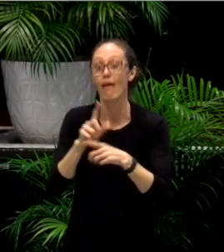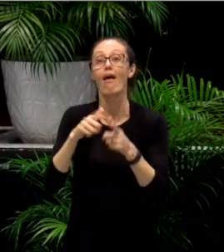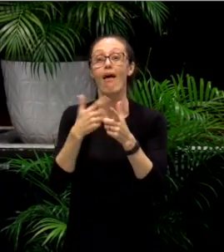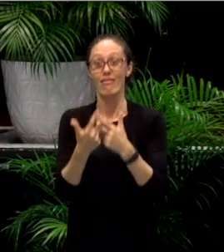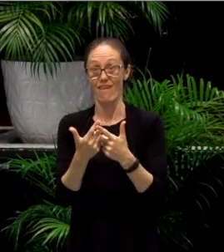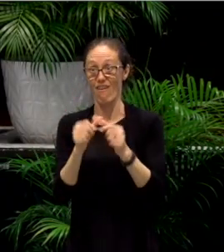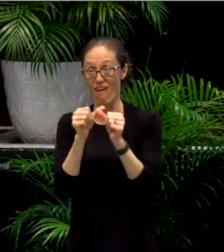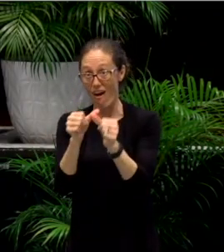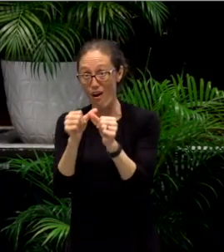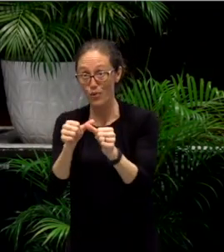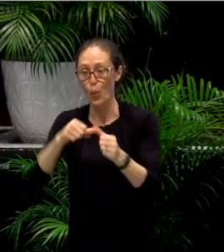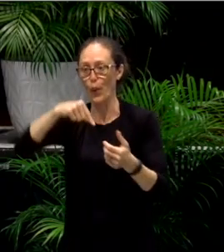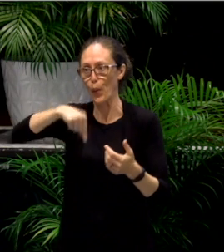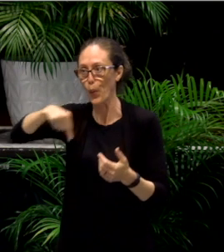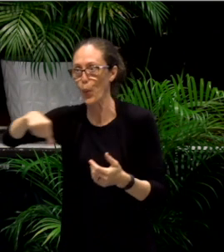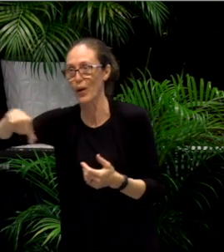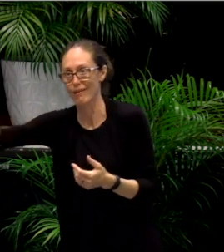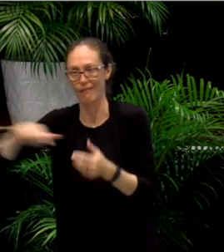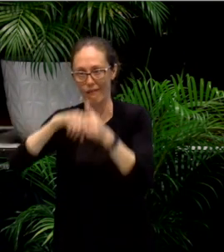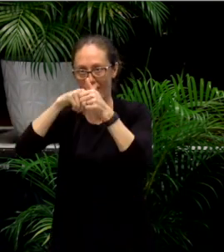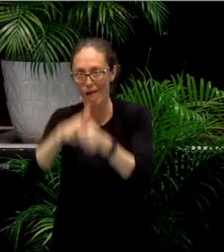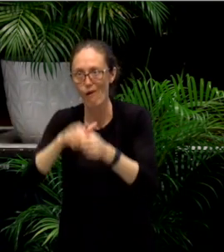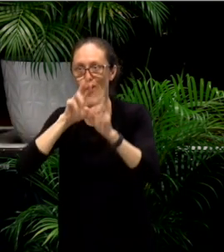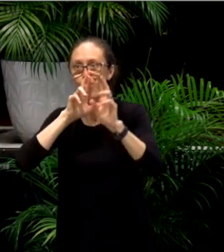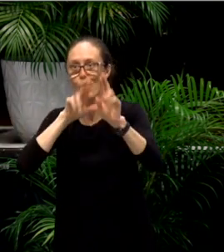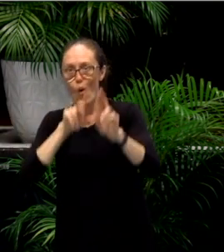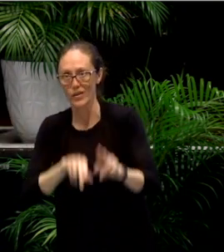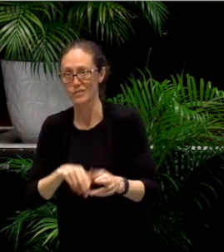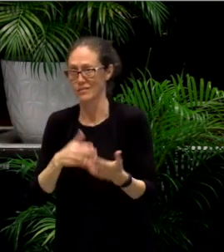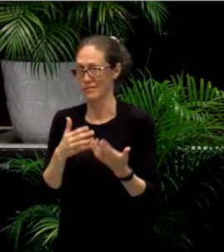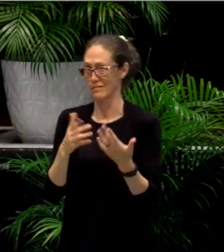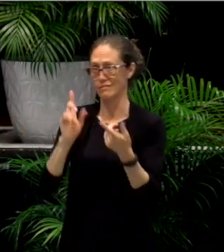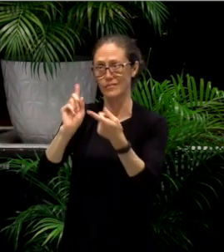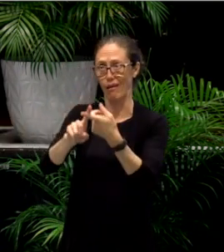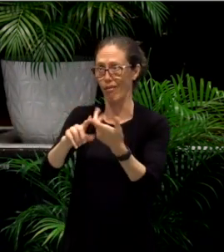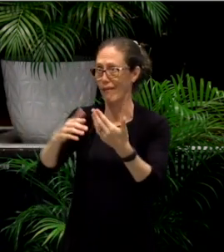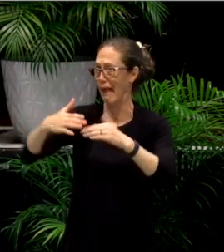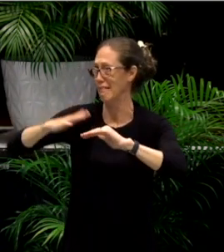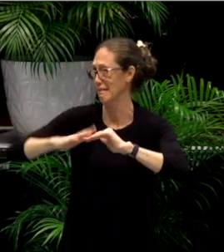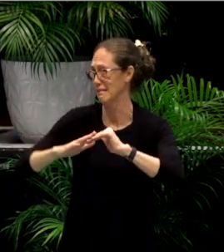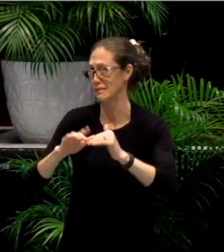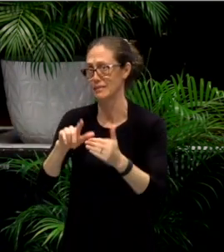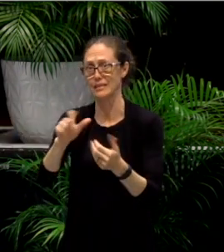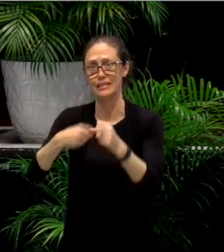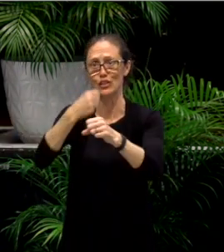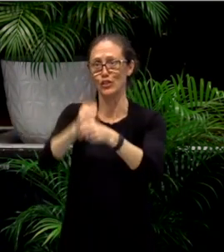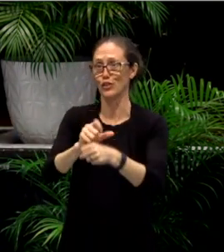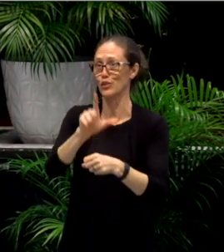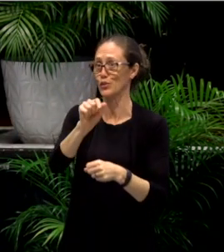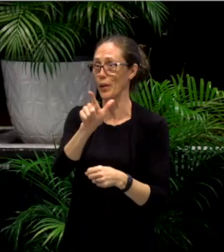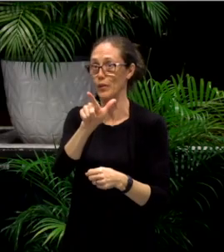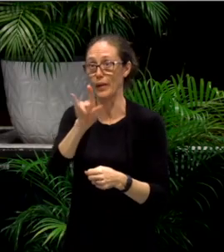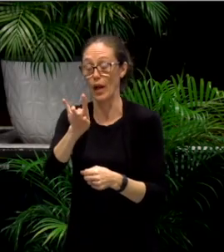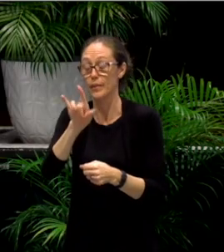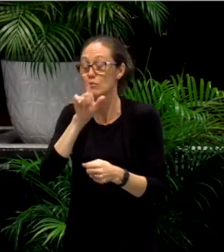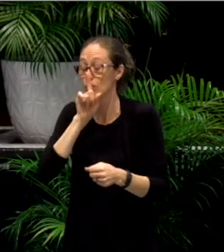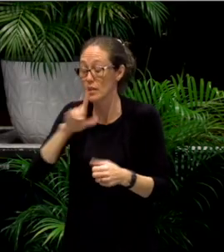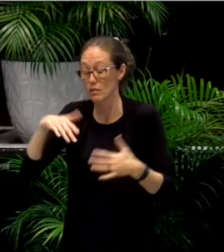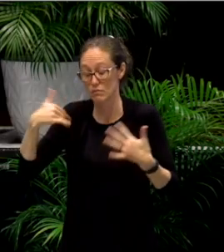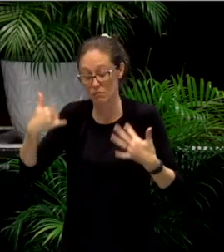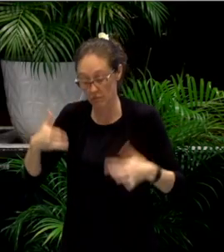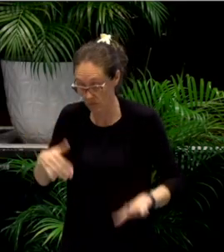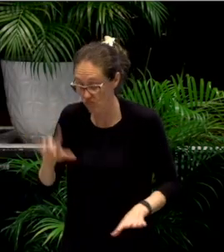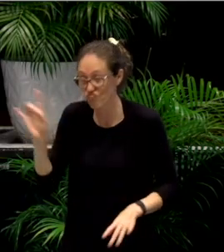submitting ongoing quarterly compliance reports through at least 2028. So extraordinarily